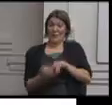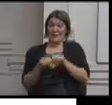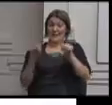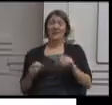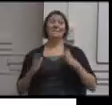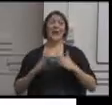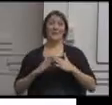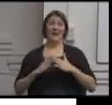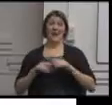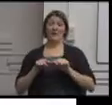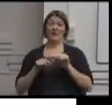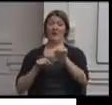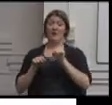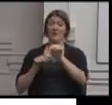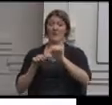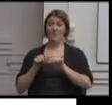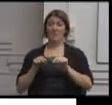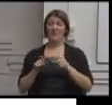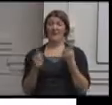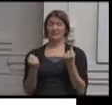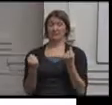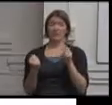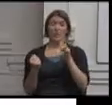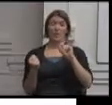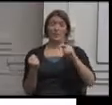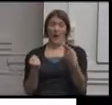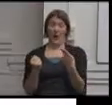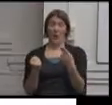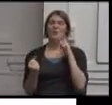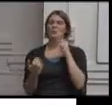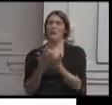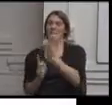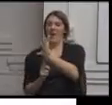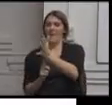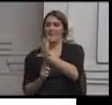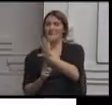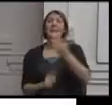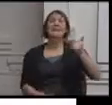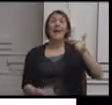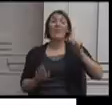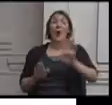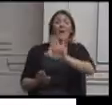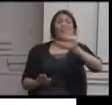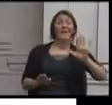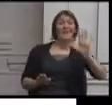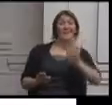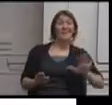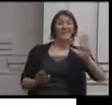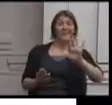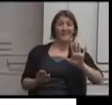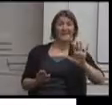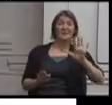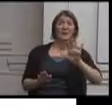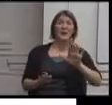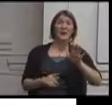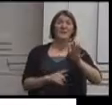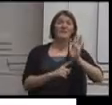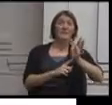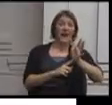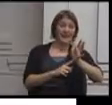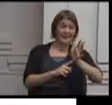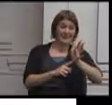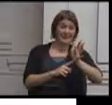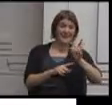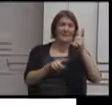Station at an average speed of 30 miles an hour. The yellow is a 5-minute